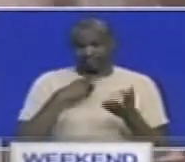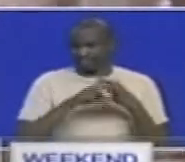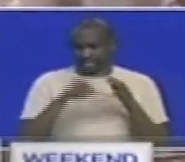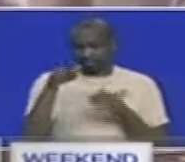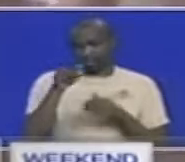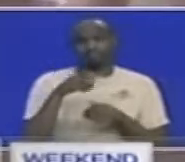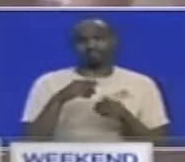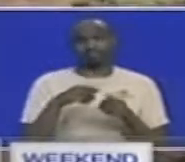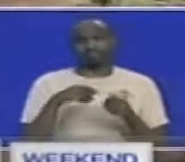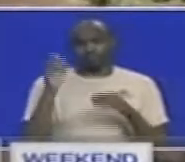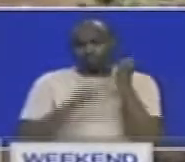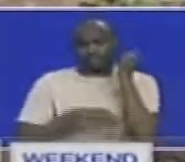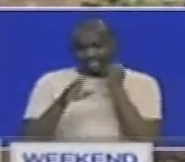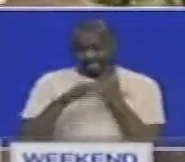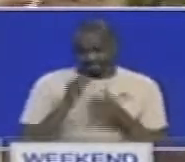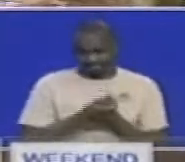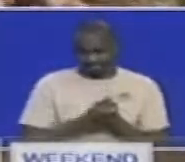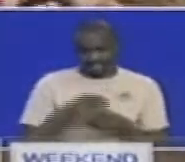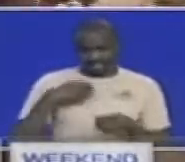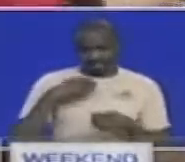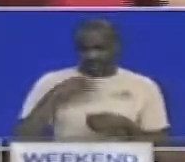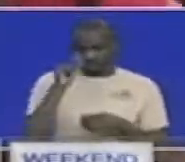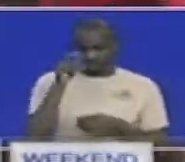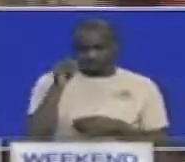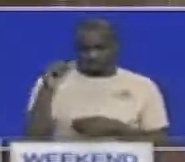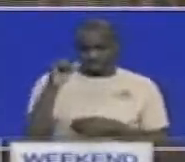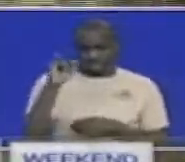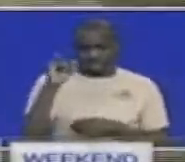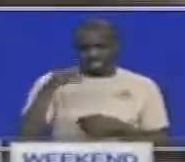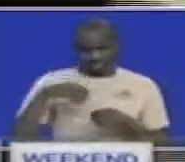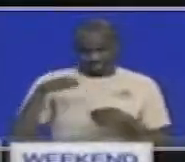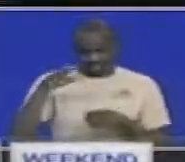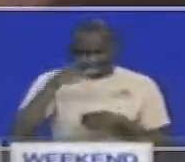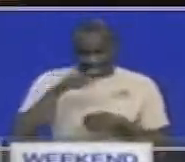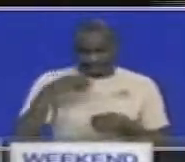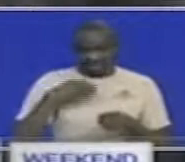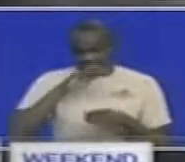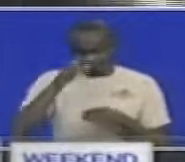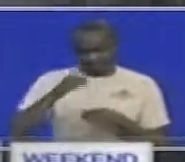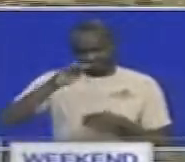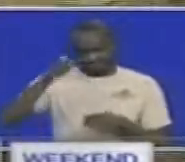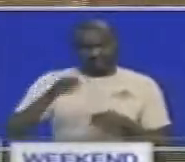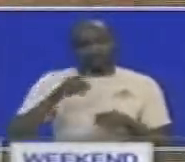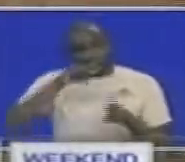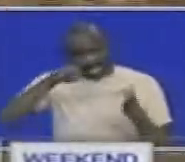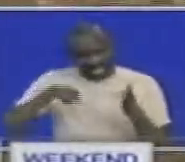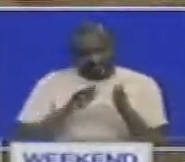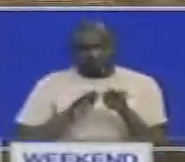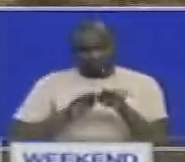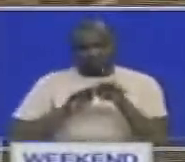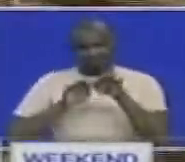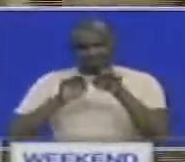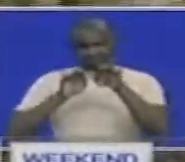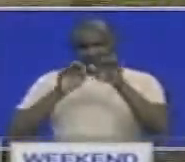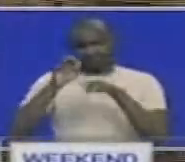area. At the Wasorongai area, we were forced to climb the Mount Nyiro Hills for more than an hour to access the people seeking